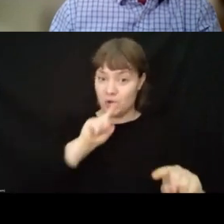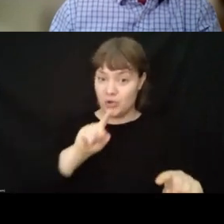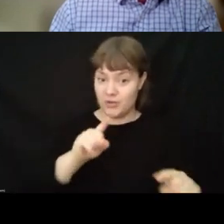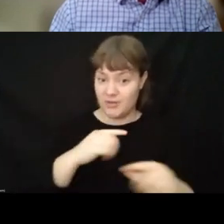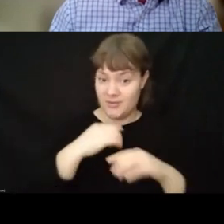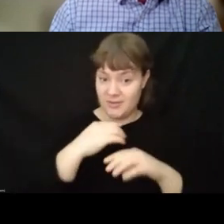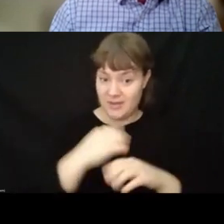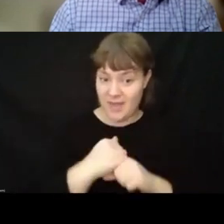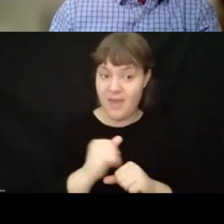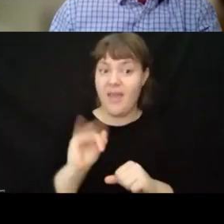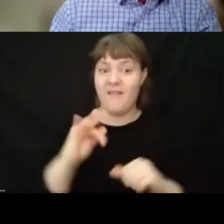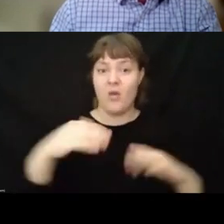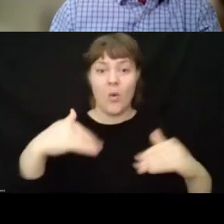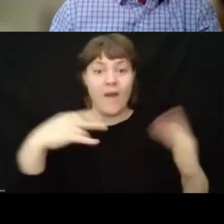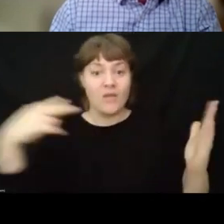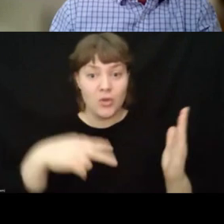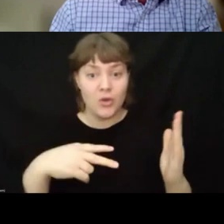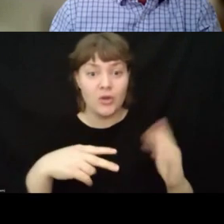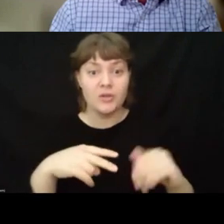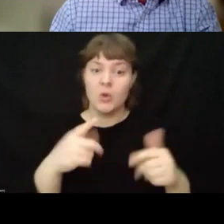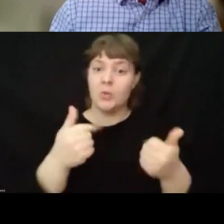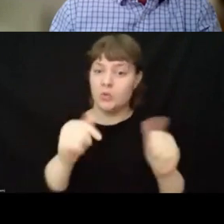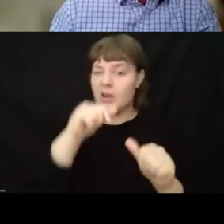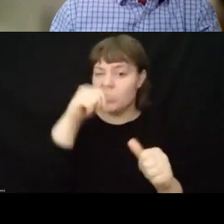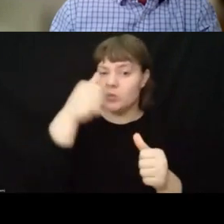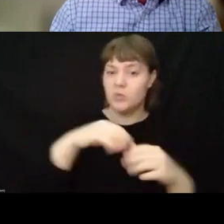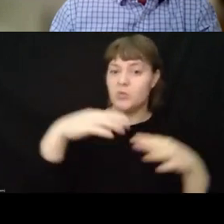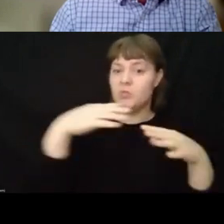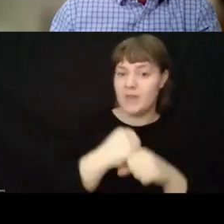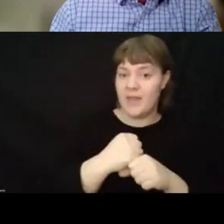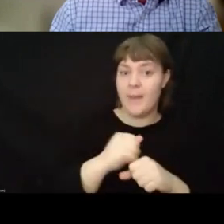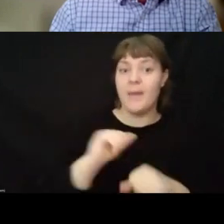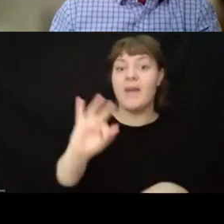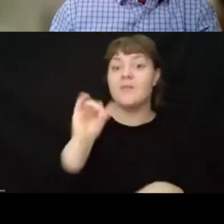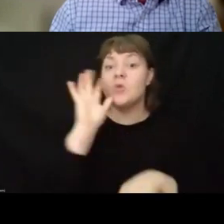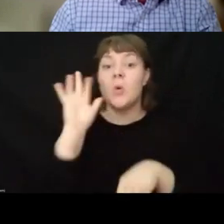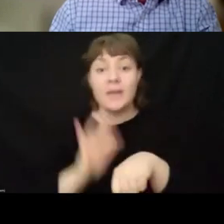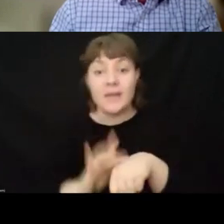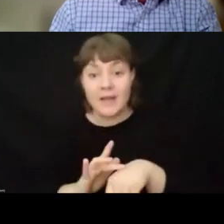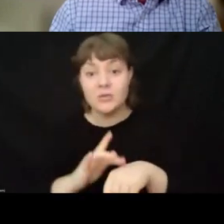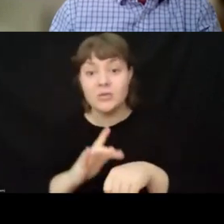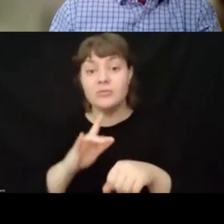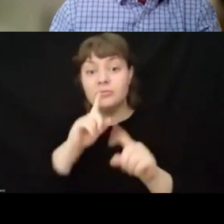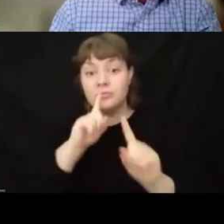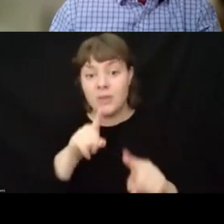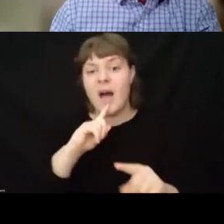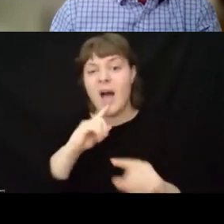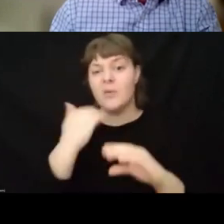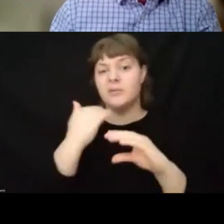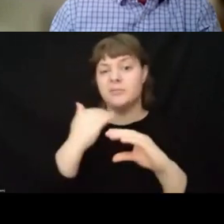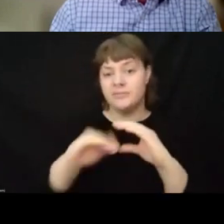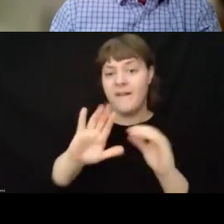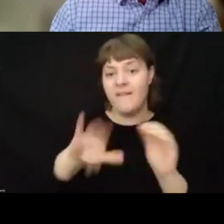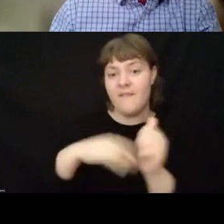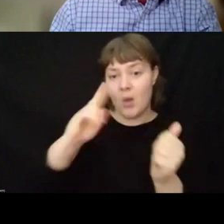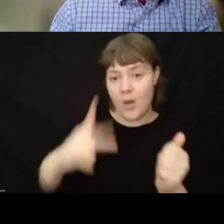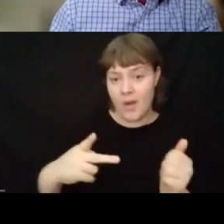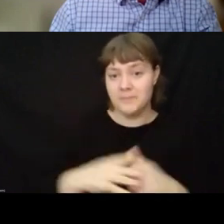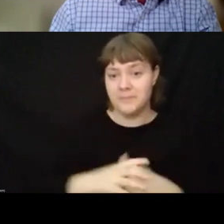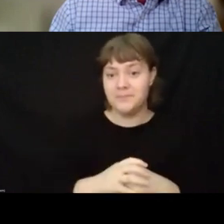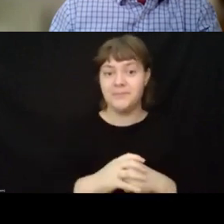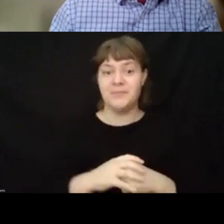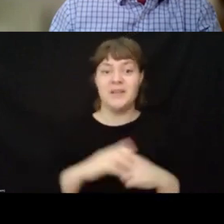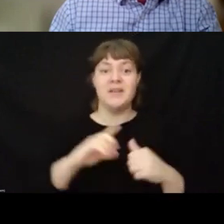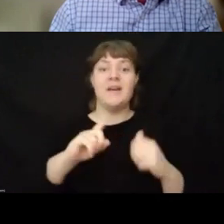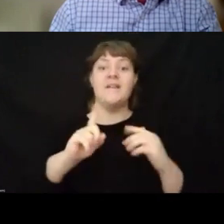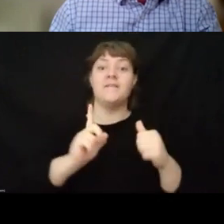not get a chance to view them, if you didn't see them, we'll try to recap. If we don't get to it, again, I will send it out in our follow-up email. So let's start with our